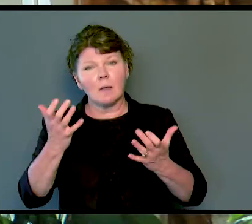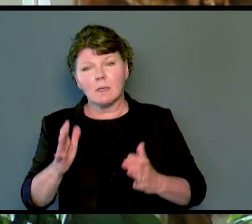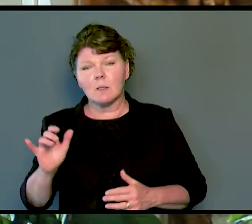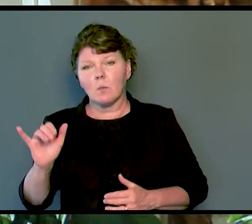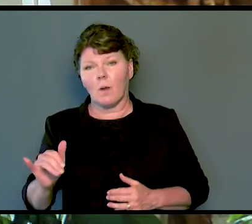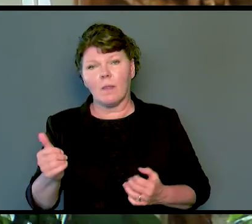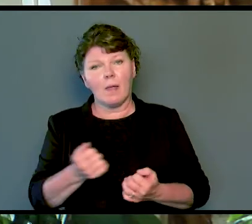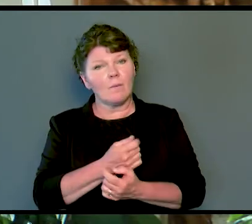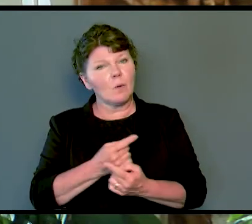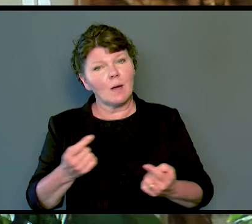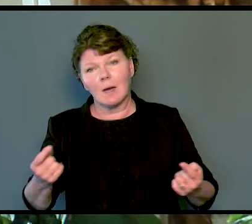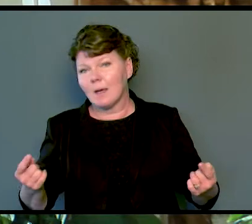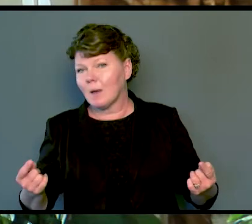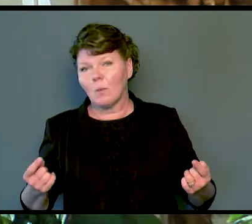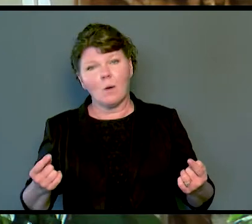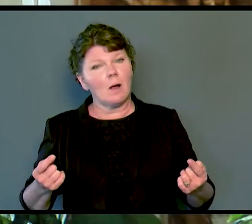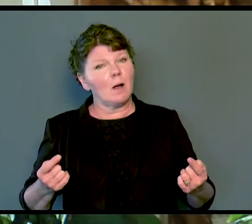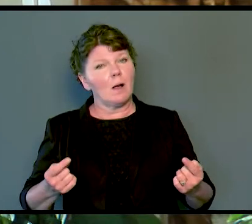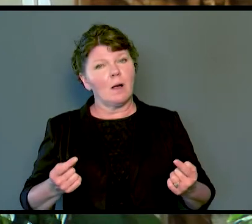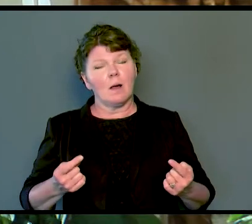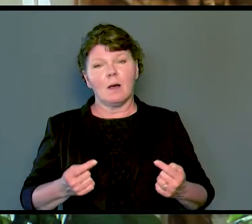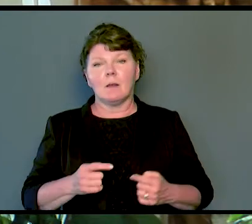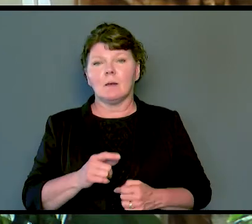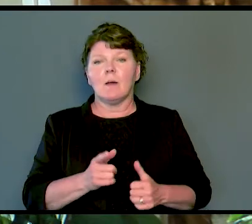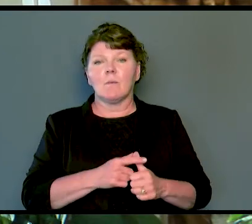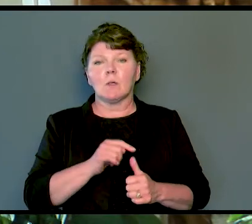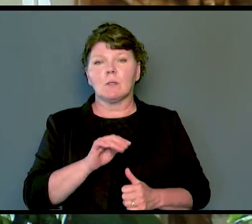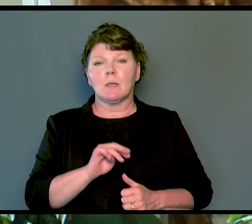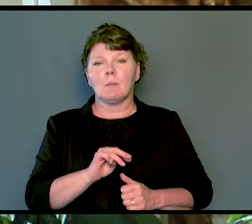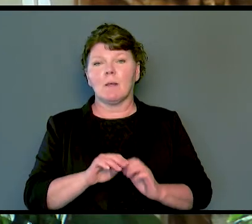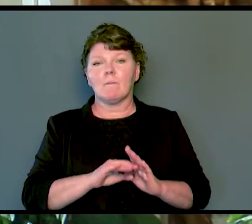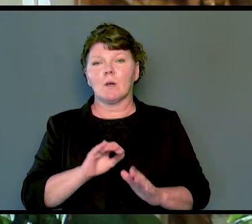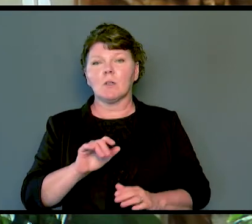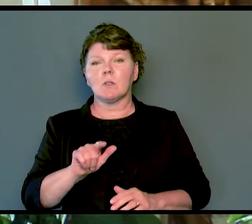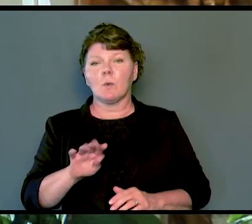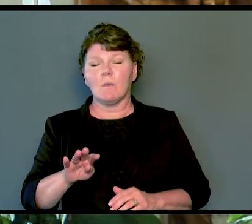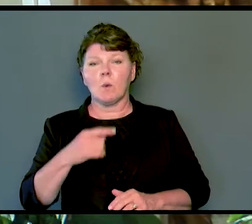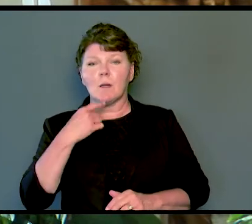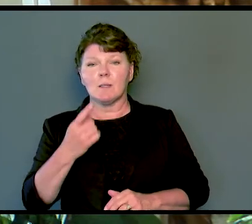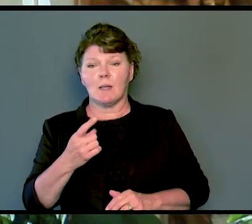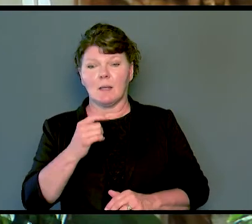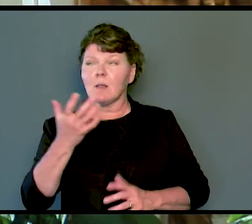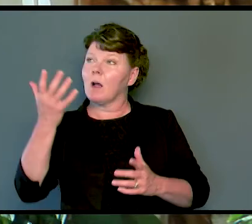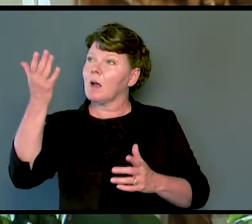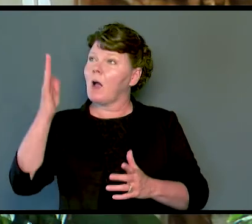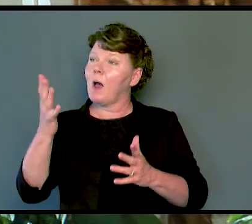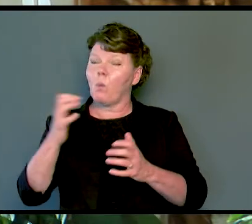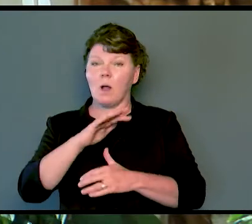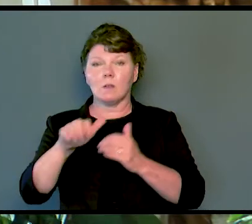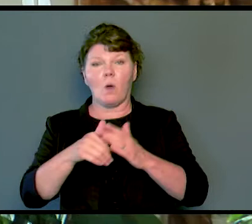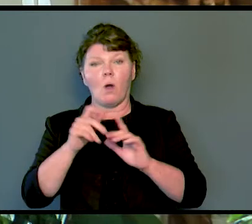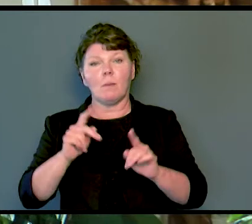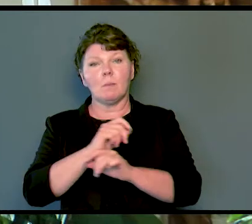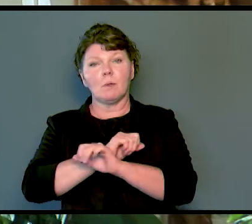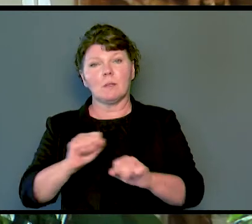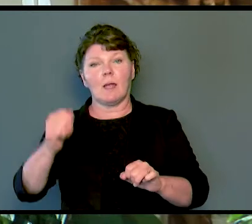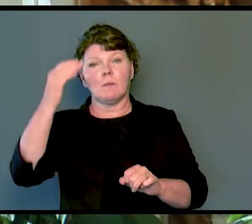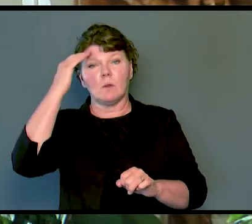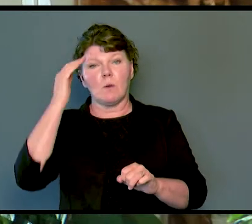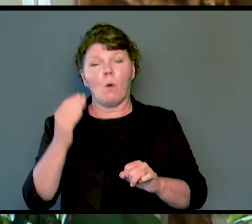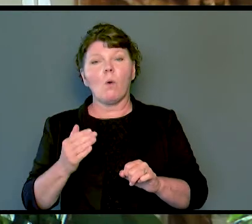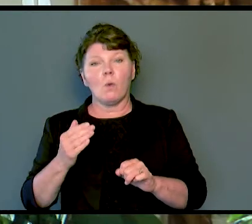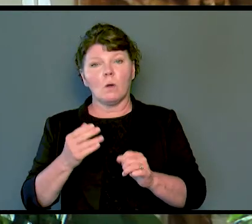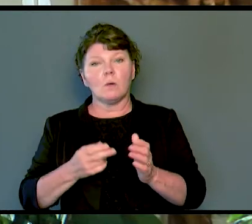that for anyone. 1 Timothy 2, verse 4 says, "God who wants all people to be saved and to come to the knowledge of the